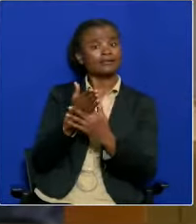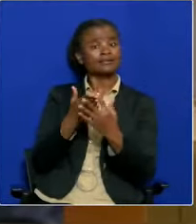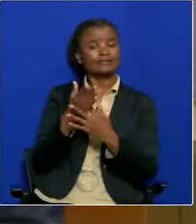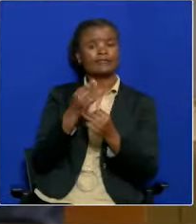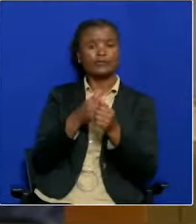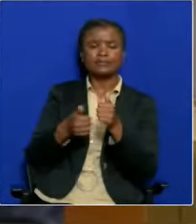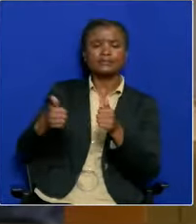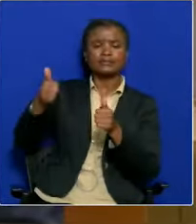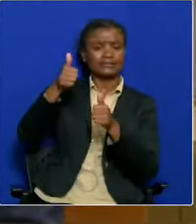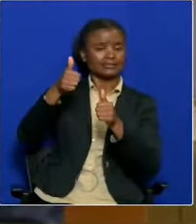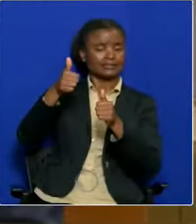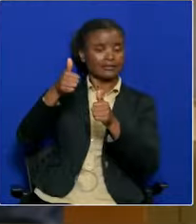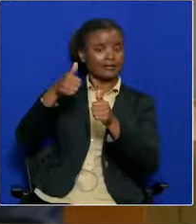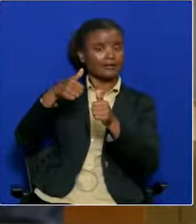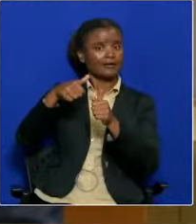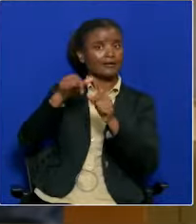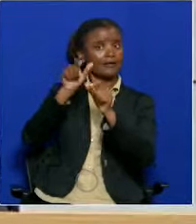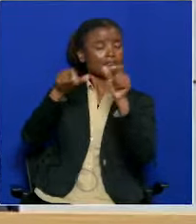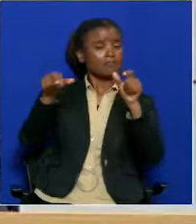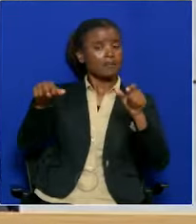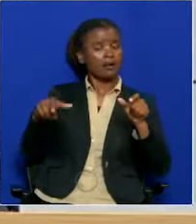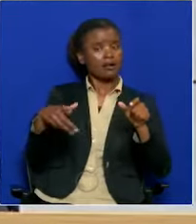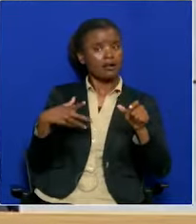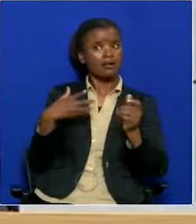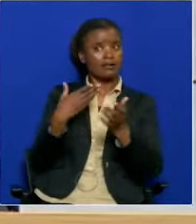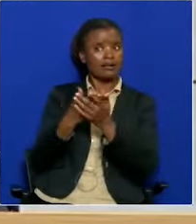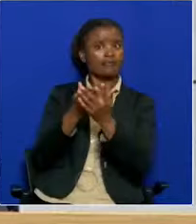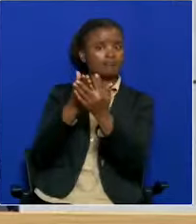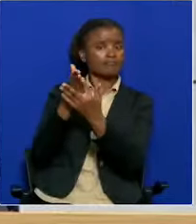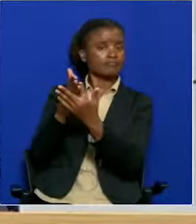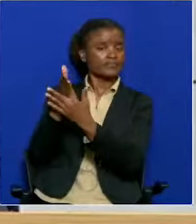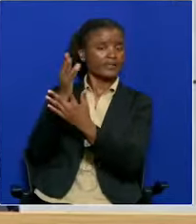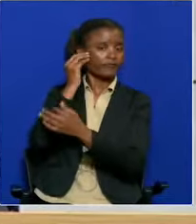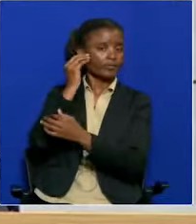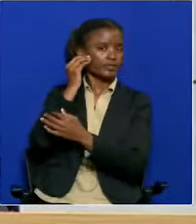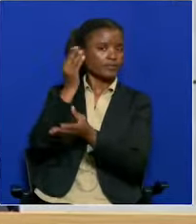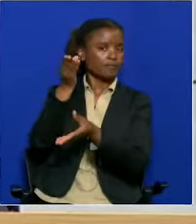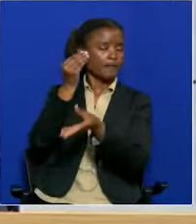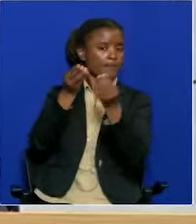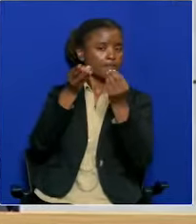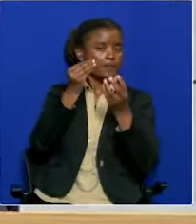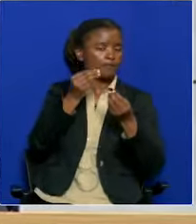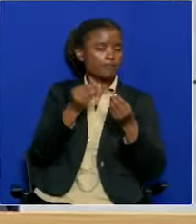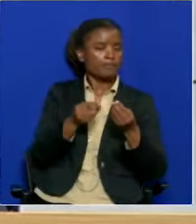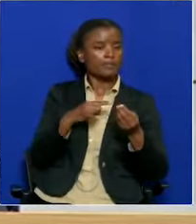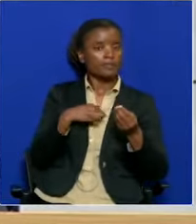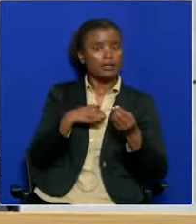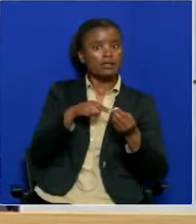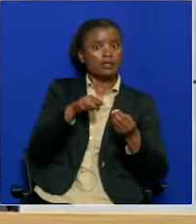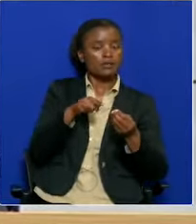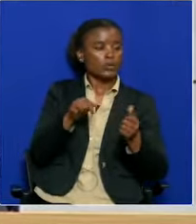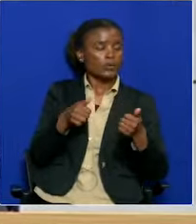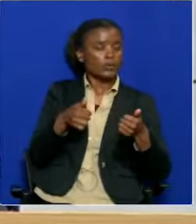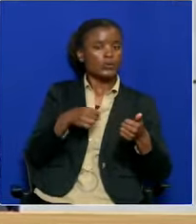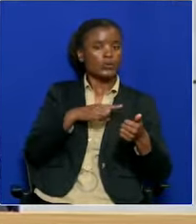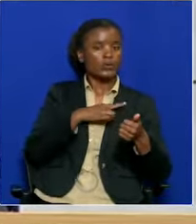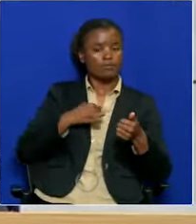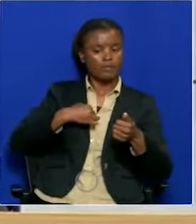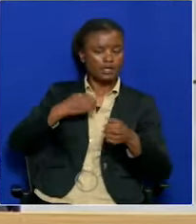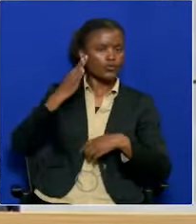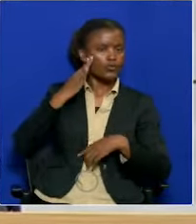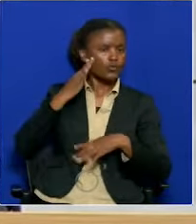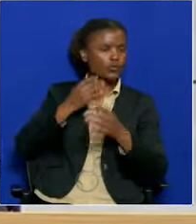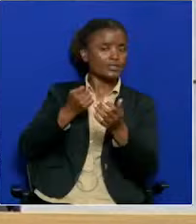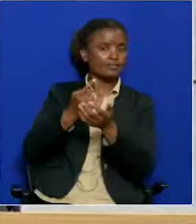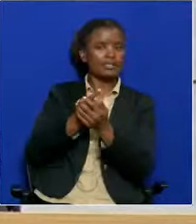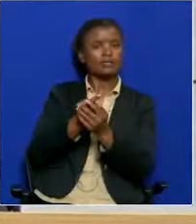So yeah, hence it was handy for me that I will know also what is happening, who's doing what to whom and